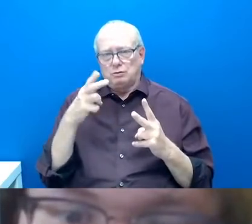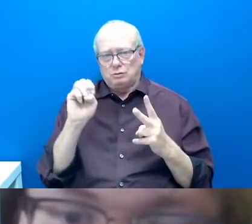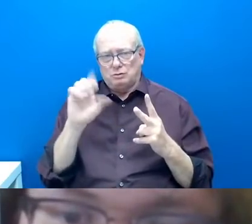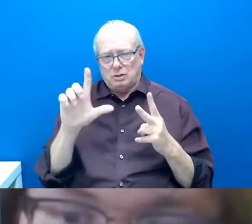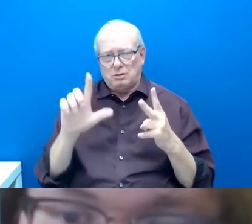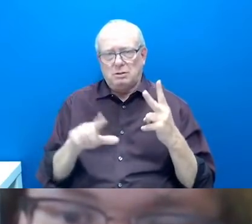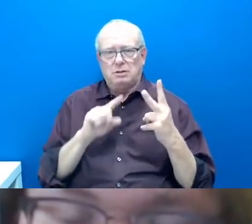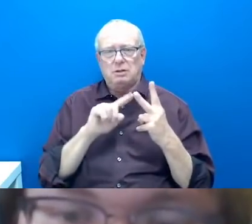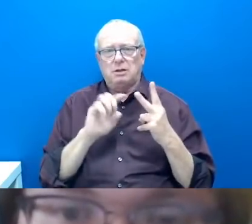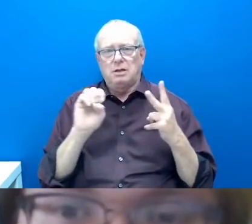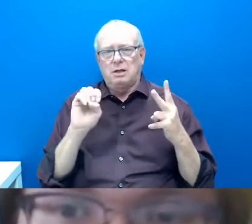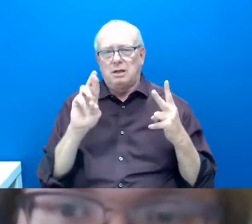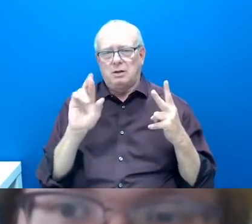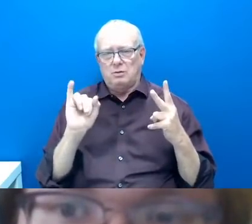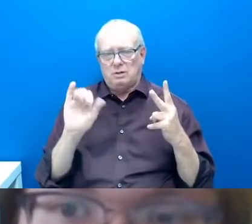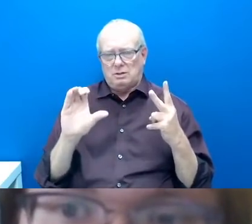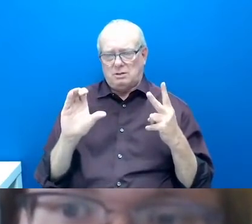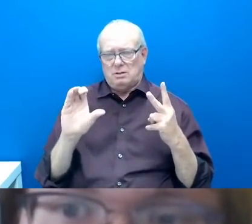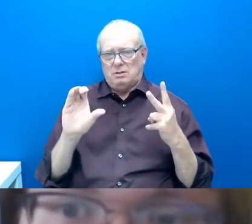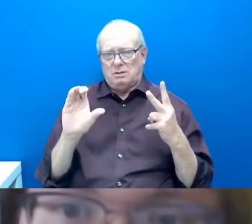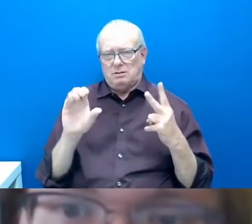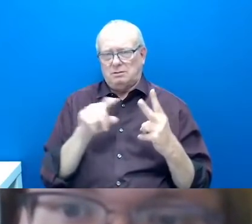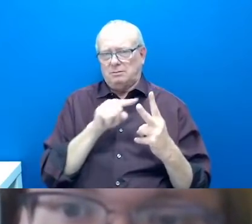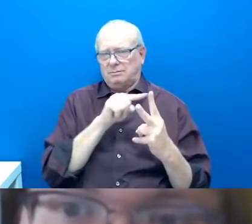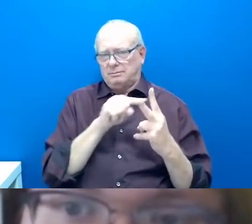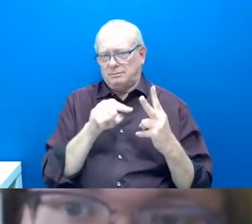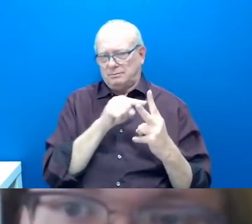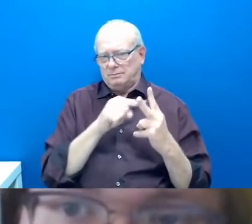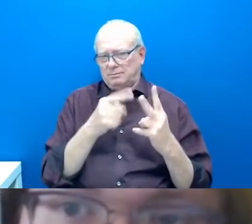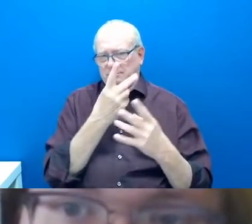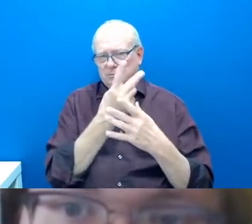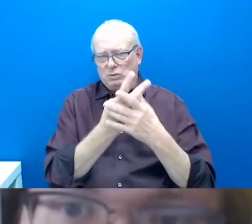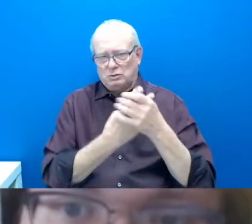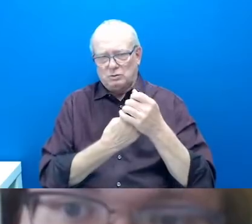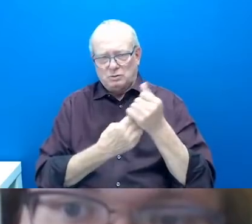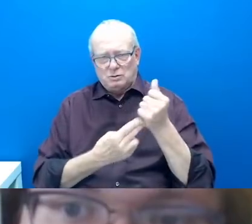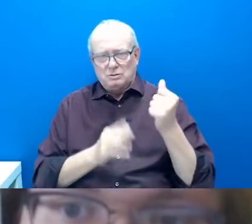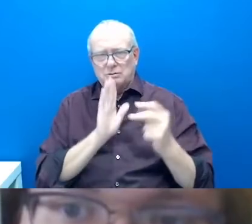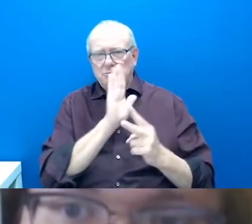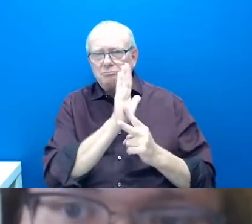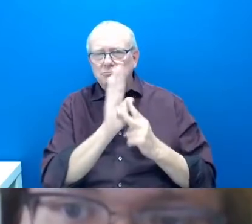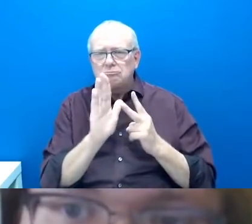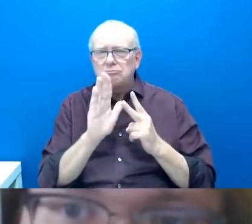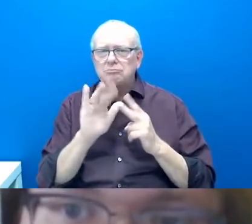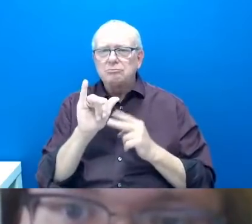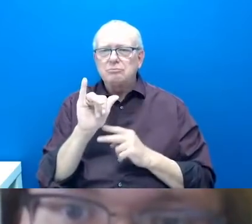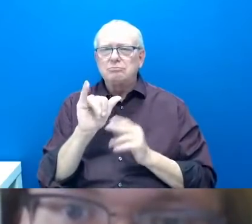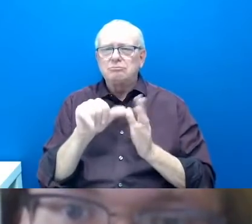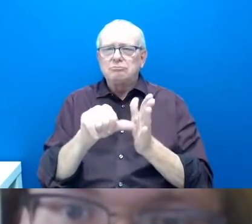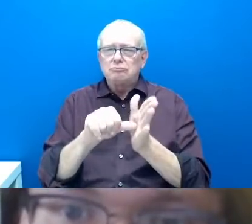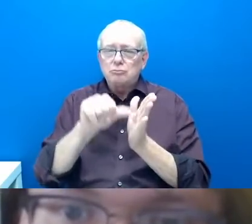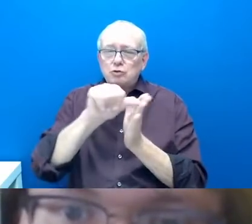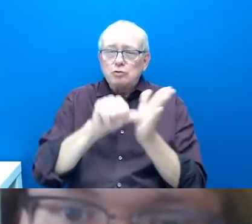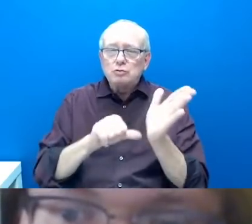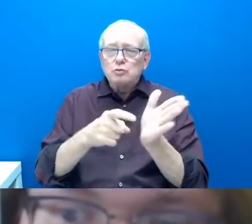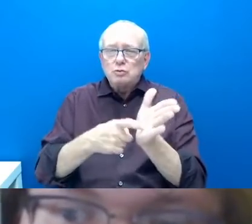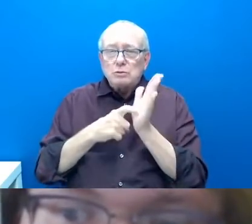Rachel and Eric, both of whom have had delays on